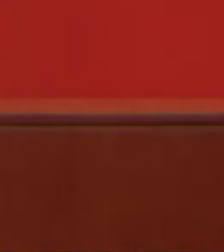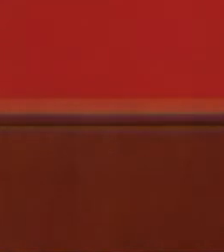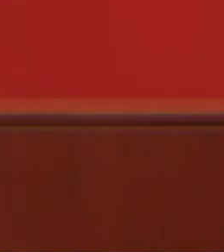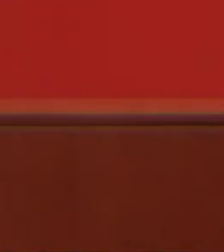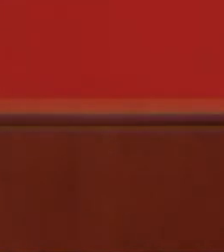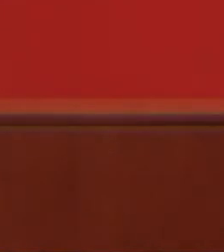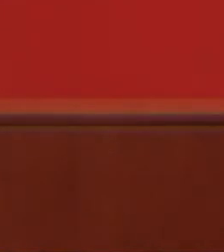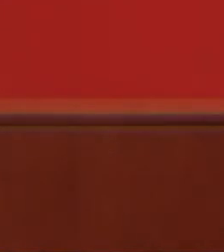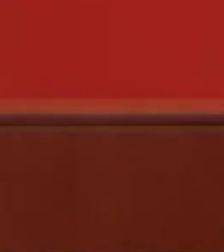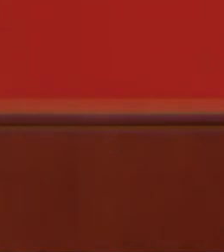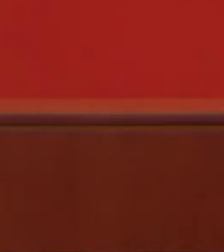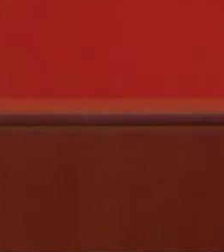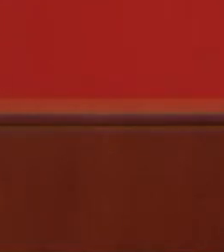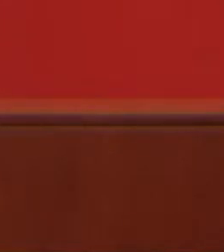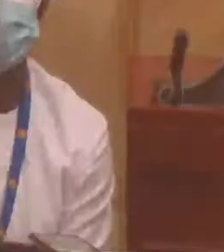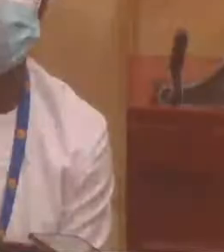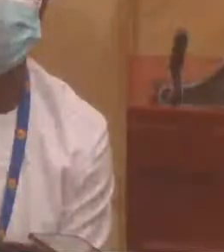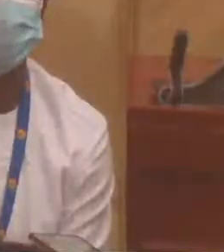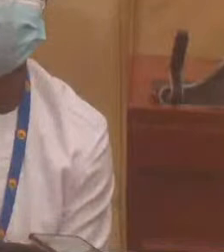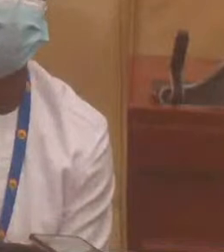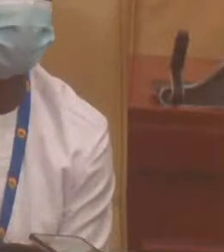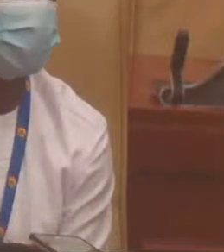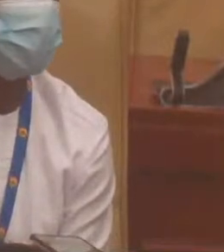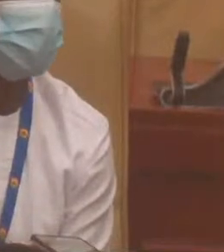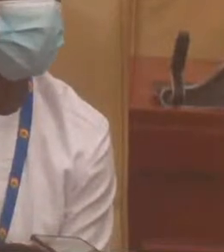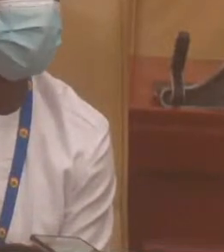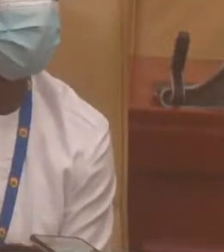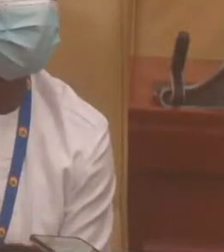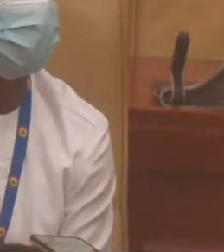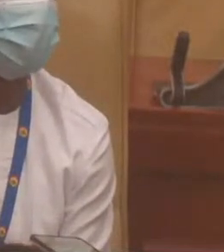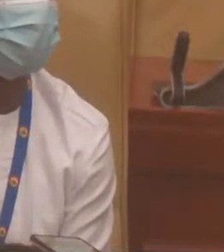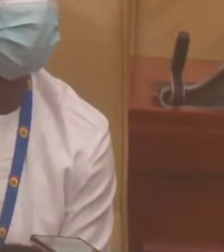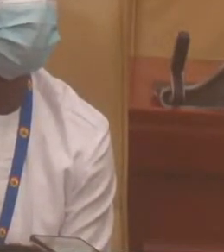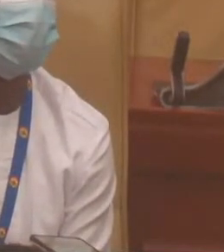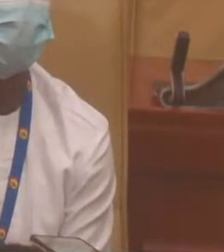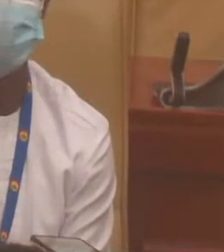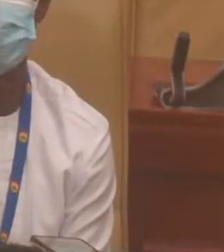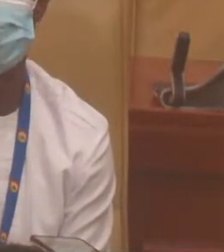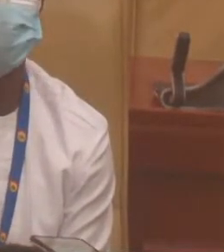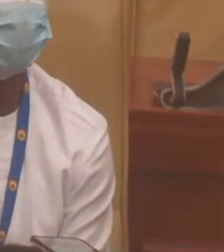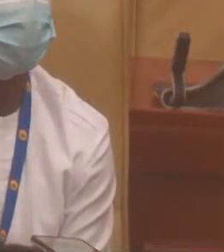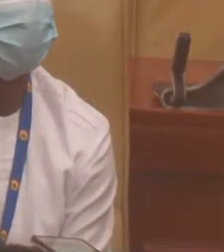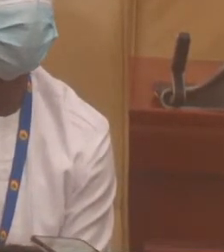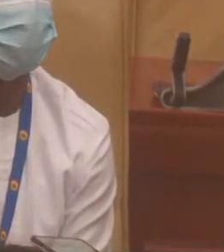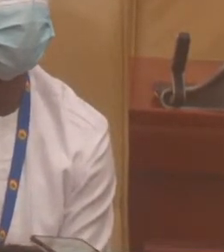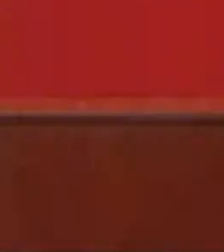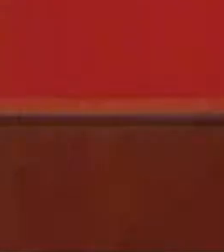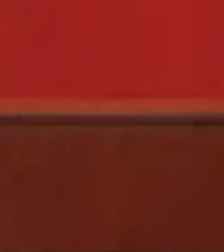to make a few remarks in honor